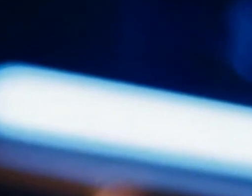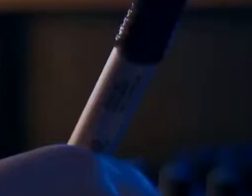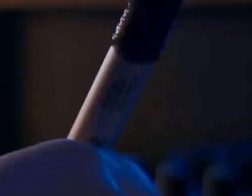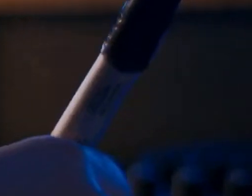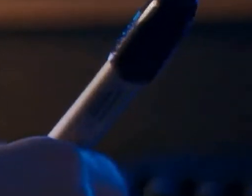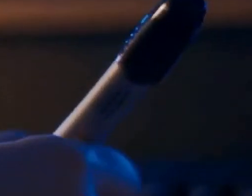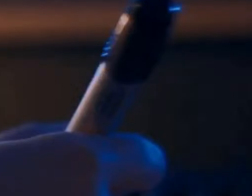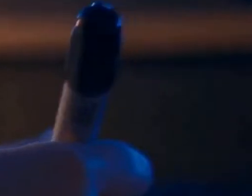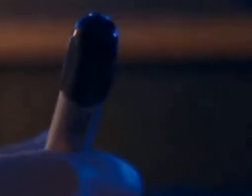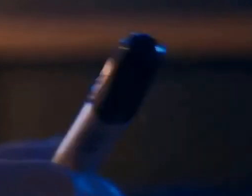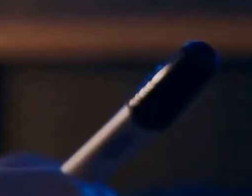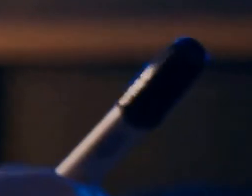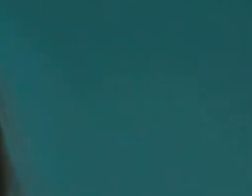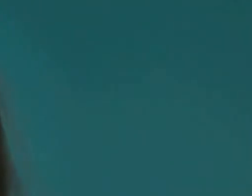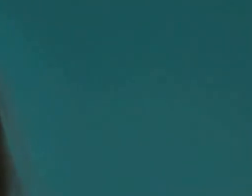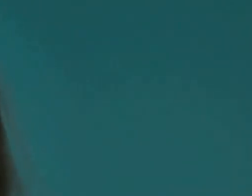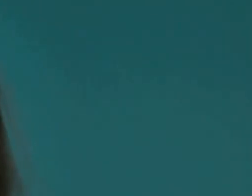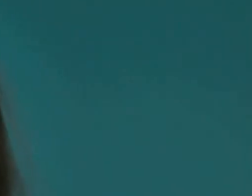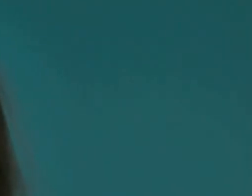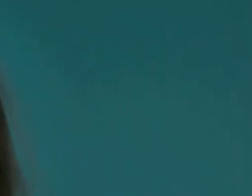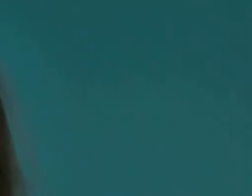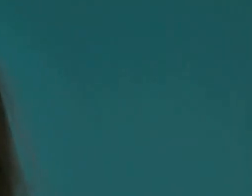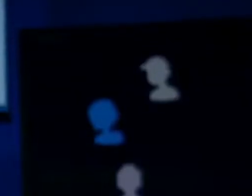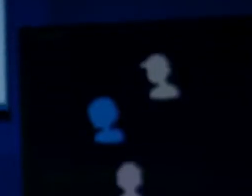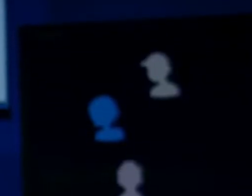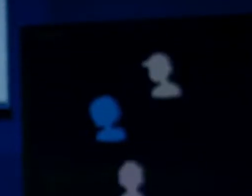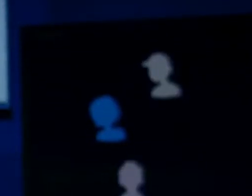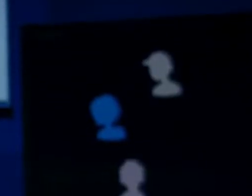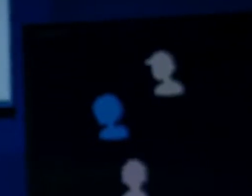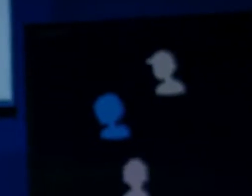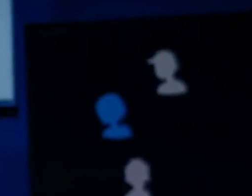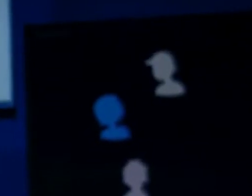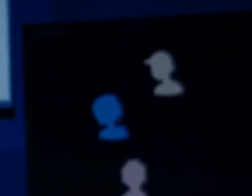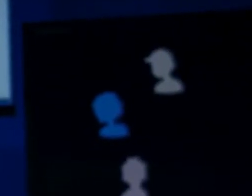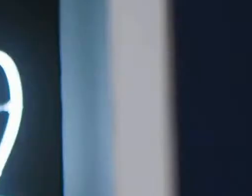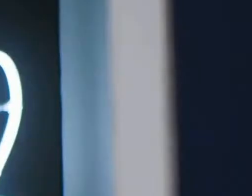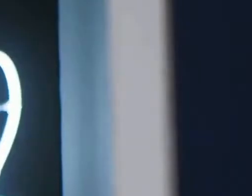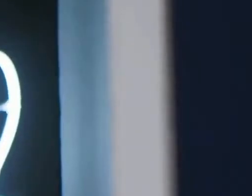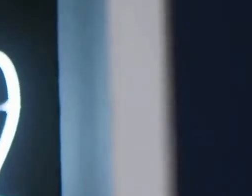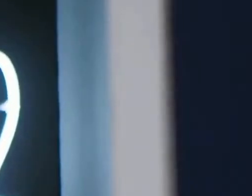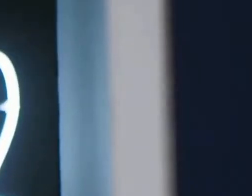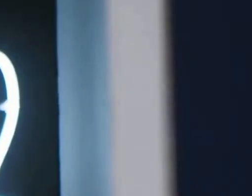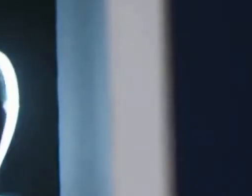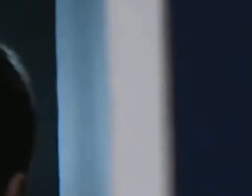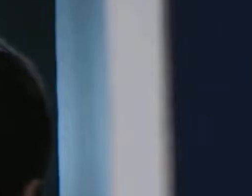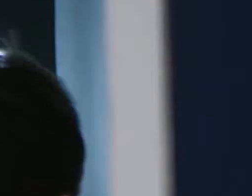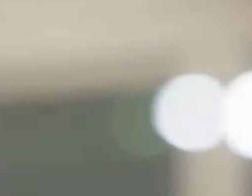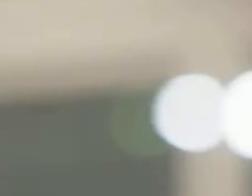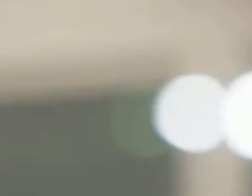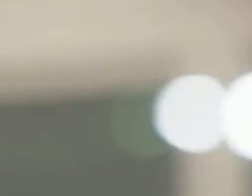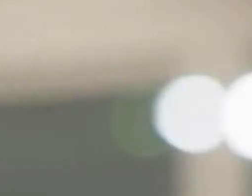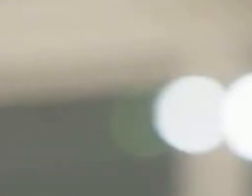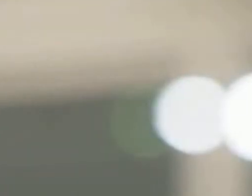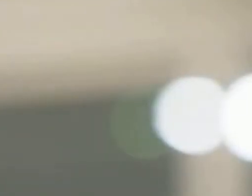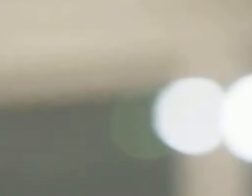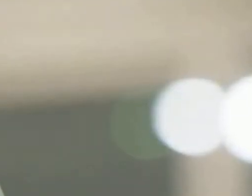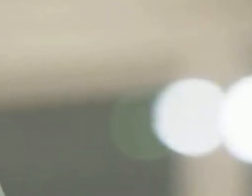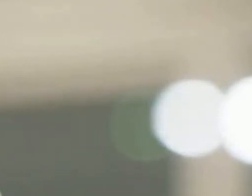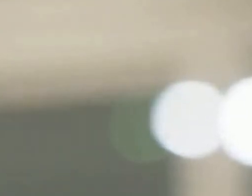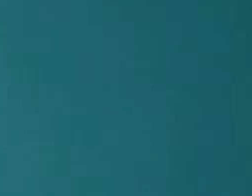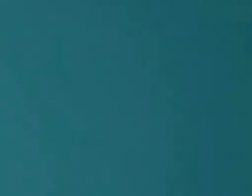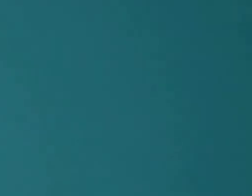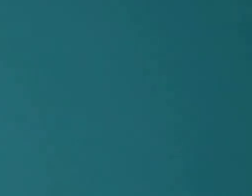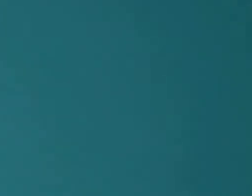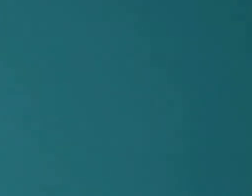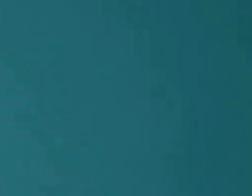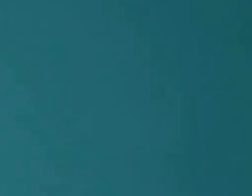more people be open-minded about how you work, how you process information. I think every case is different.